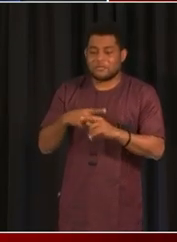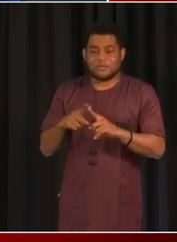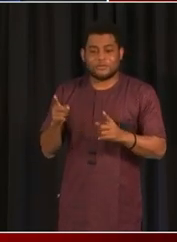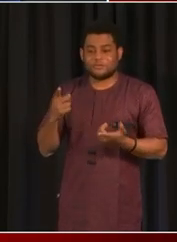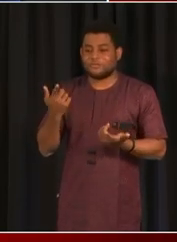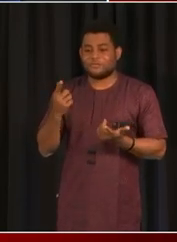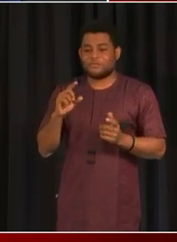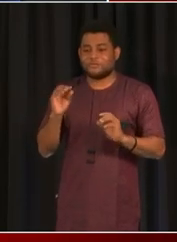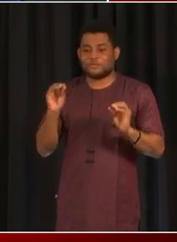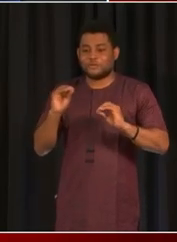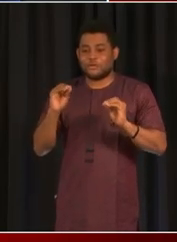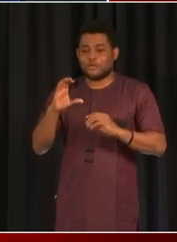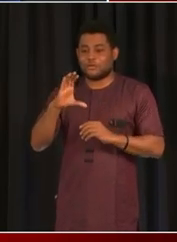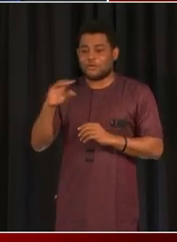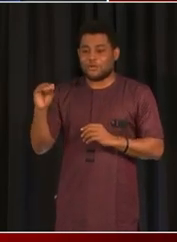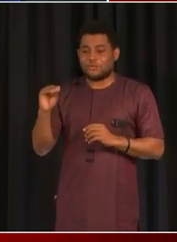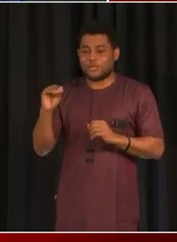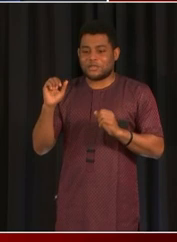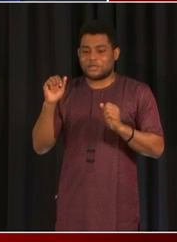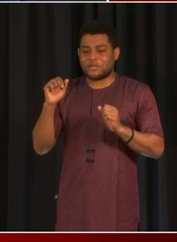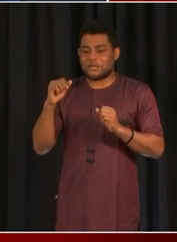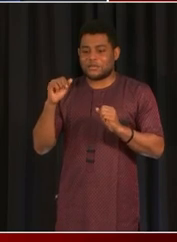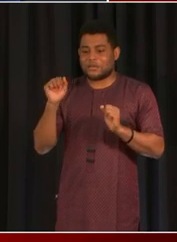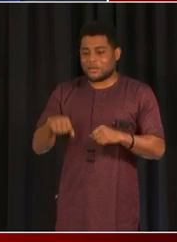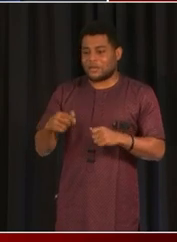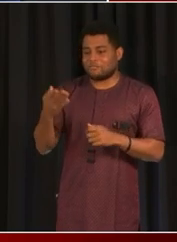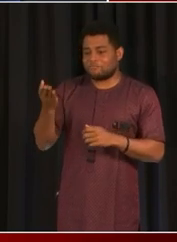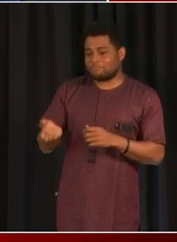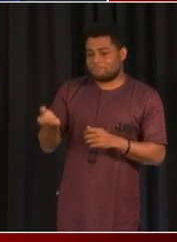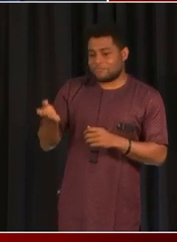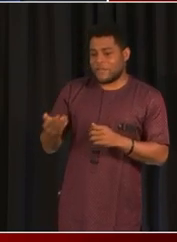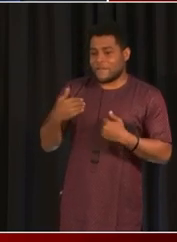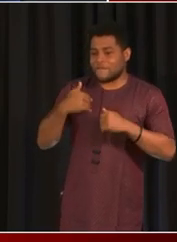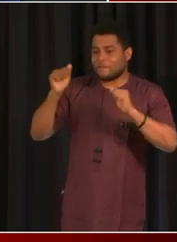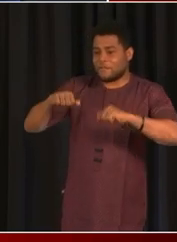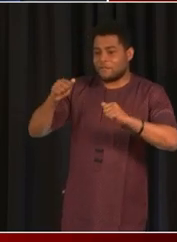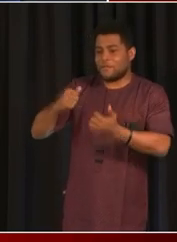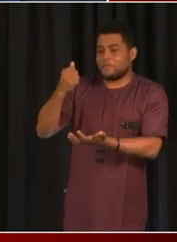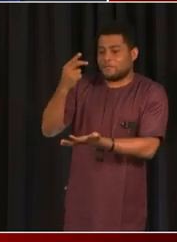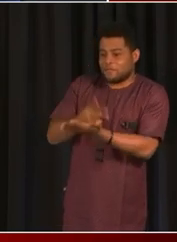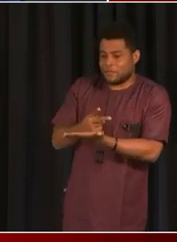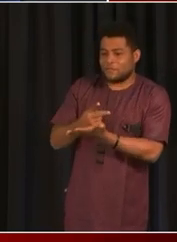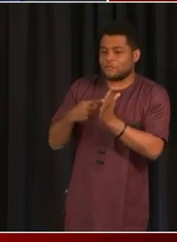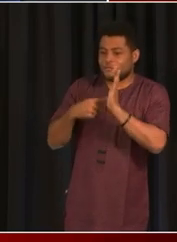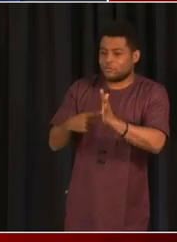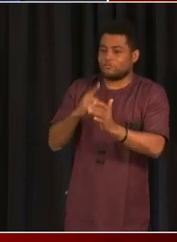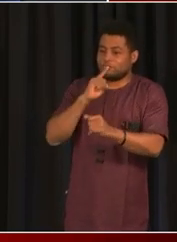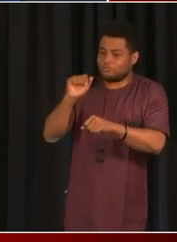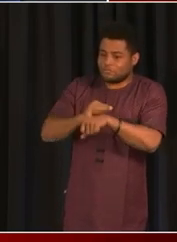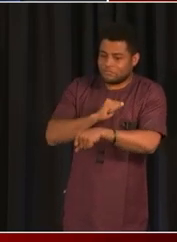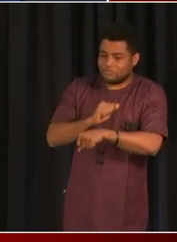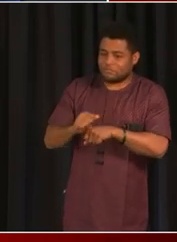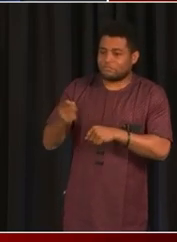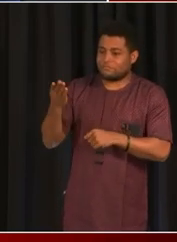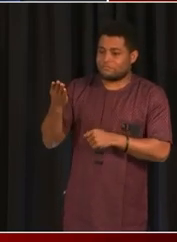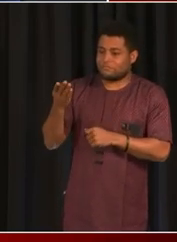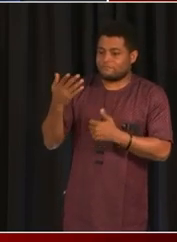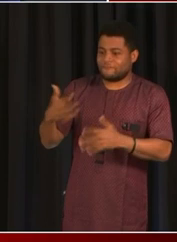no company that currently exists that has the ability to validate in a way that doesn't compromise